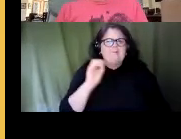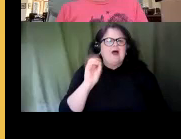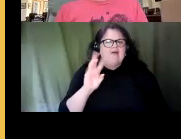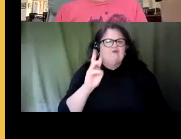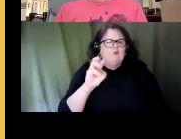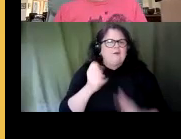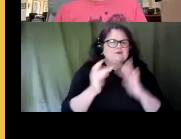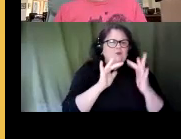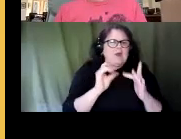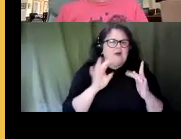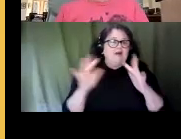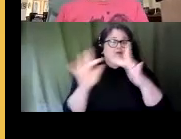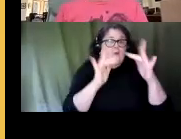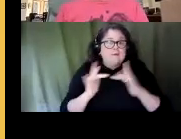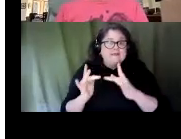let's start with the legal tools.